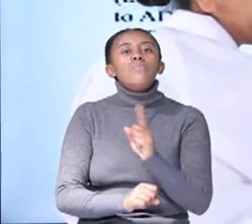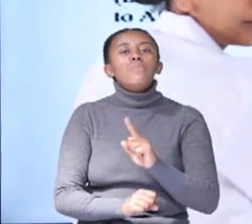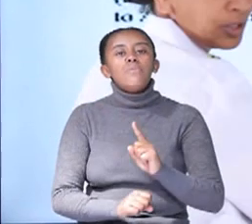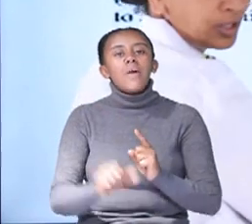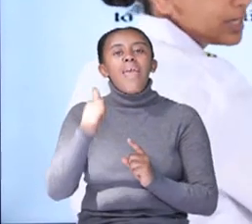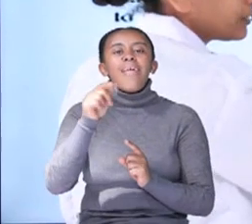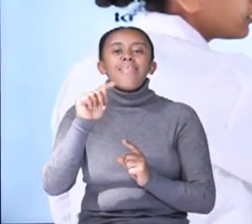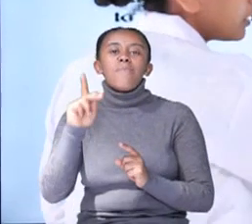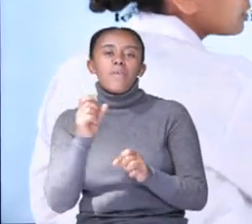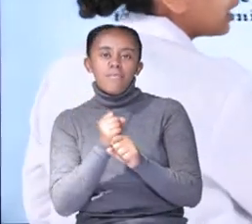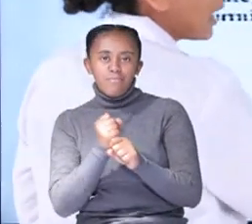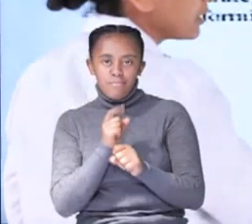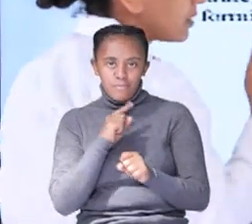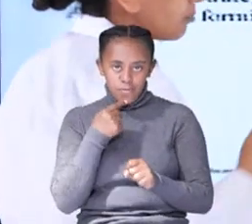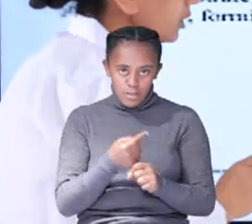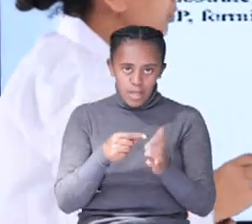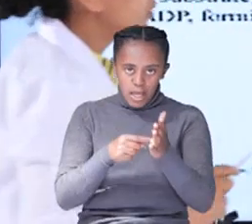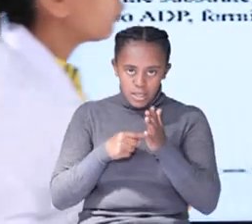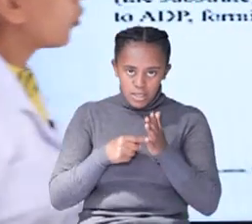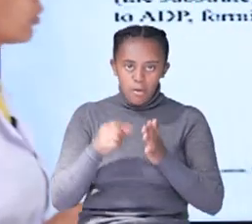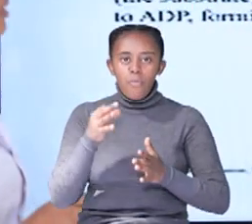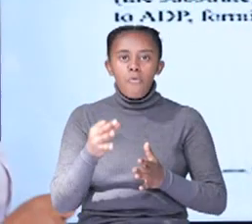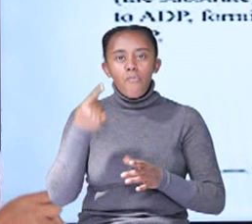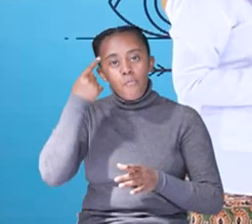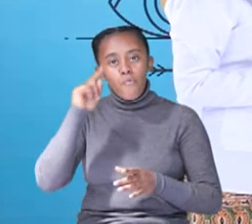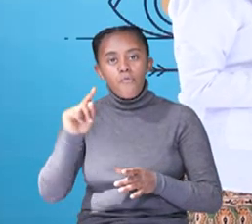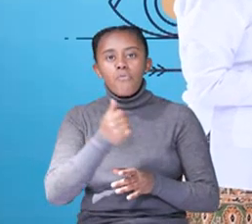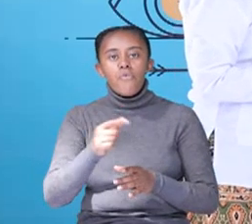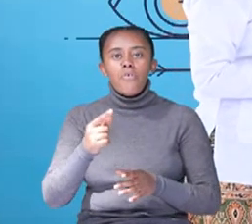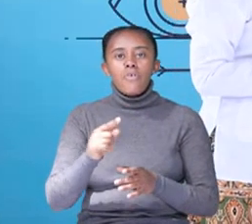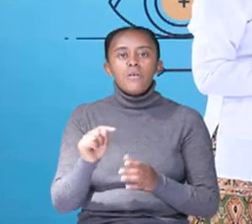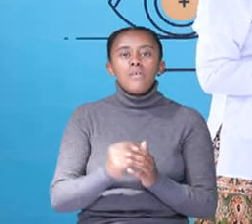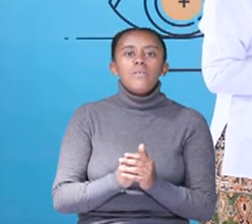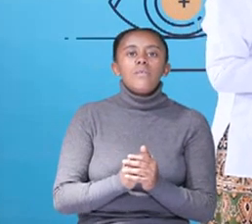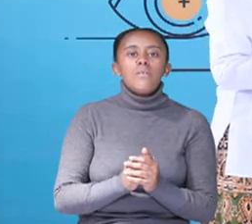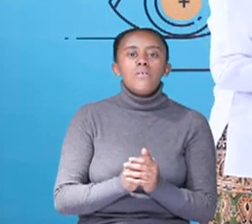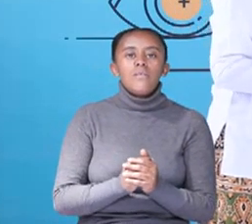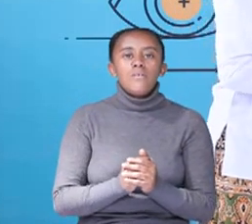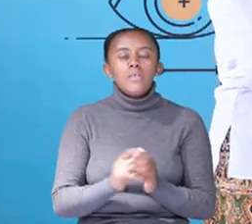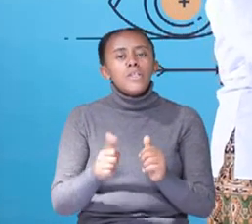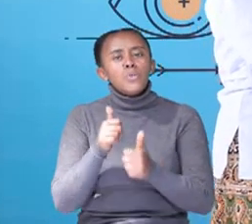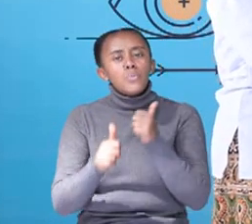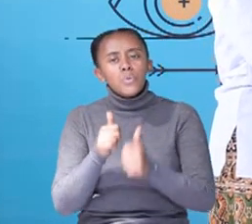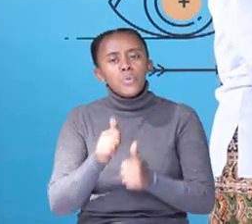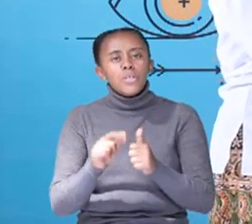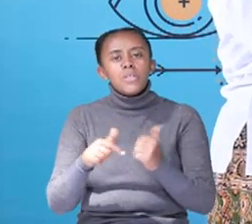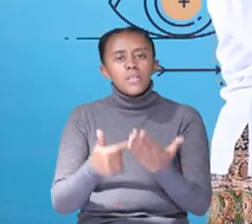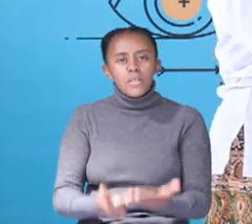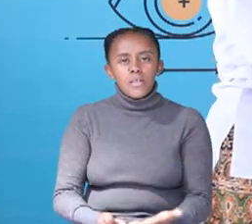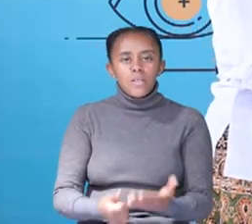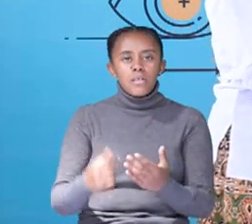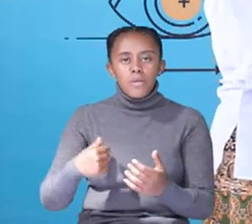form ATP. This is an example for substrate level phosphorylation, in which the